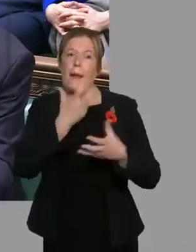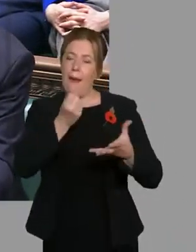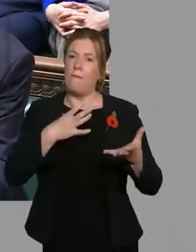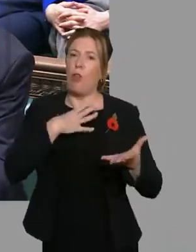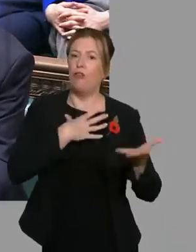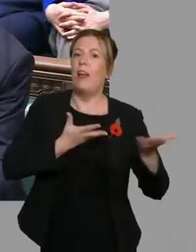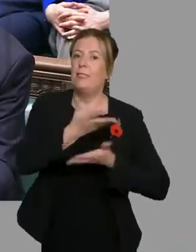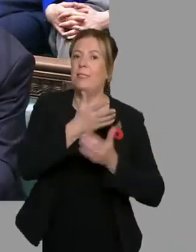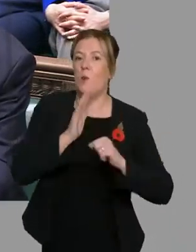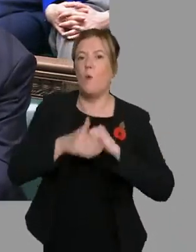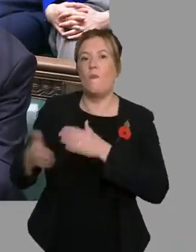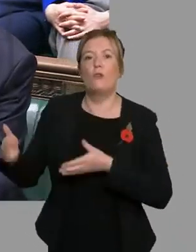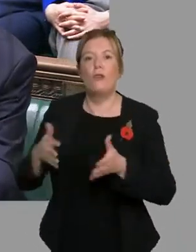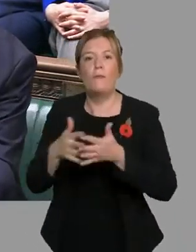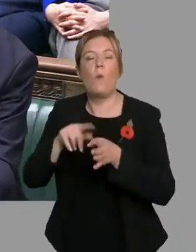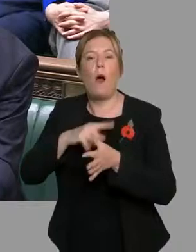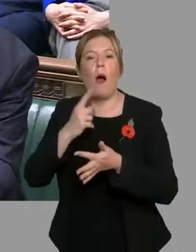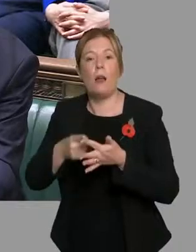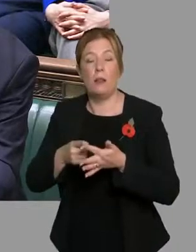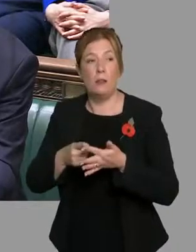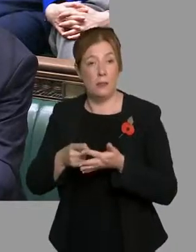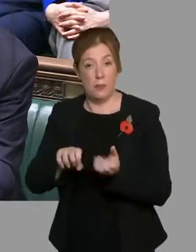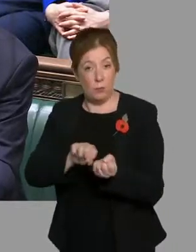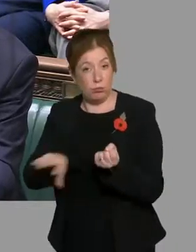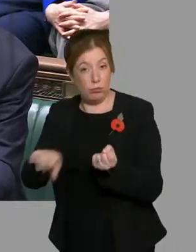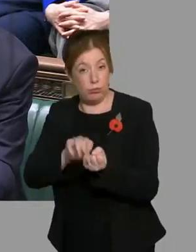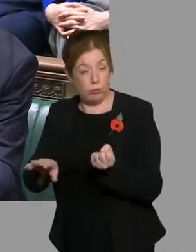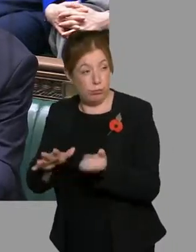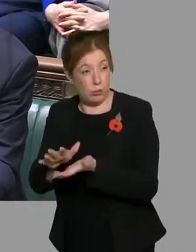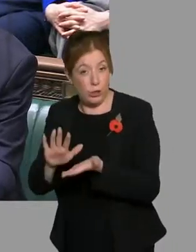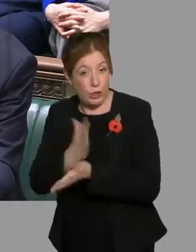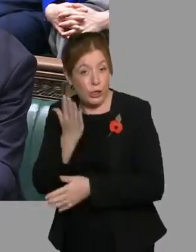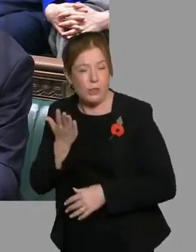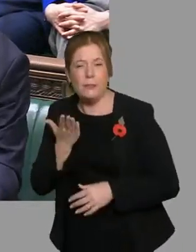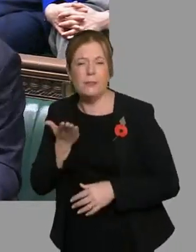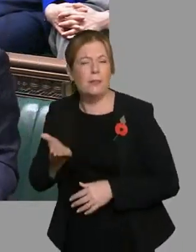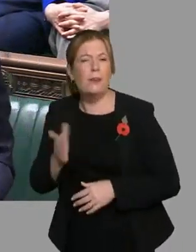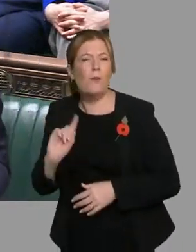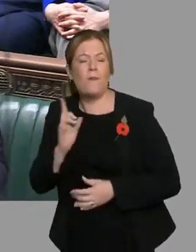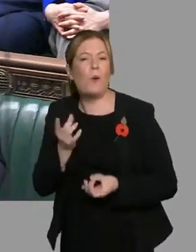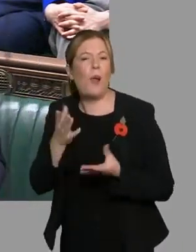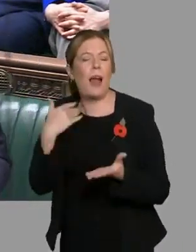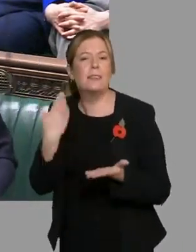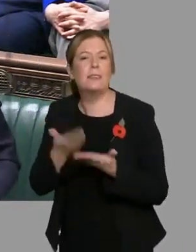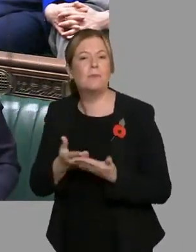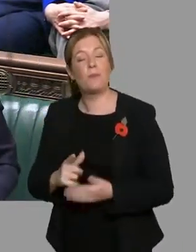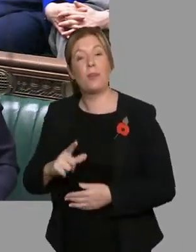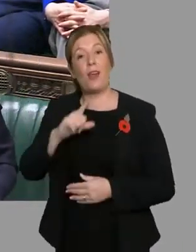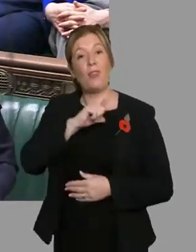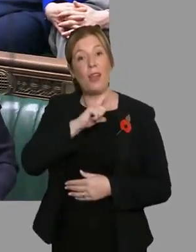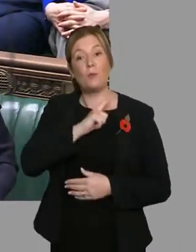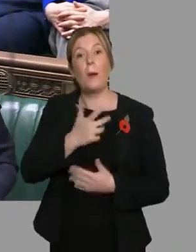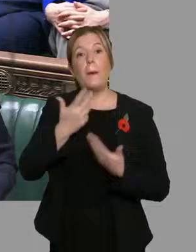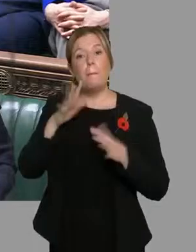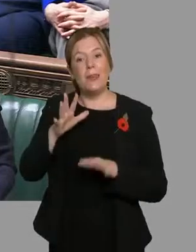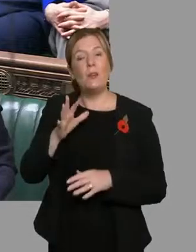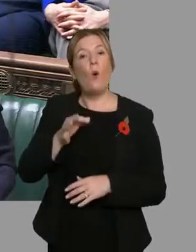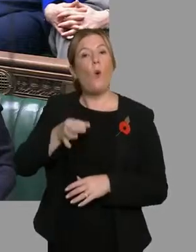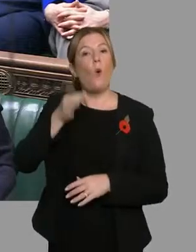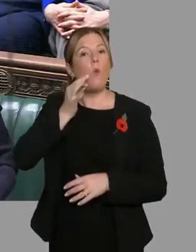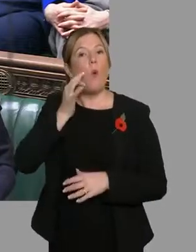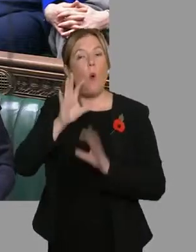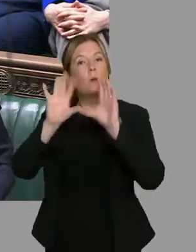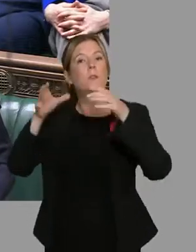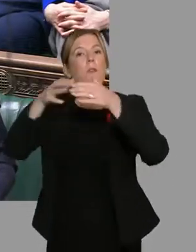never have been allowed, and that's why we launched a Water Commission to attract investment and speed up